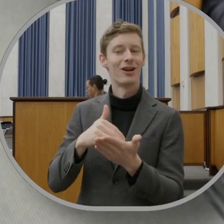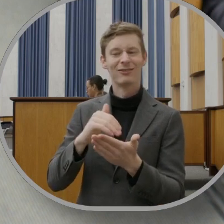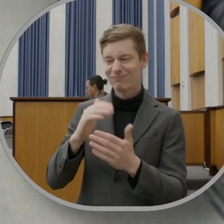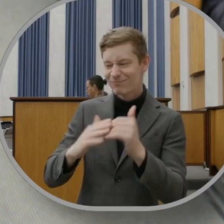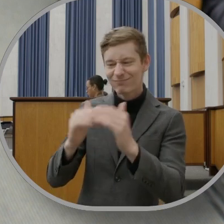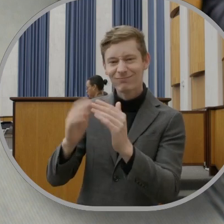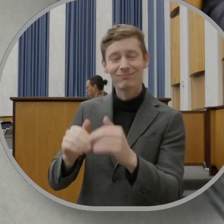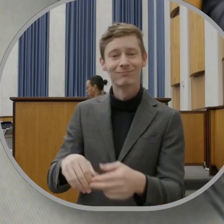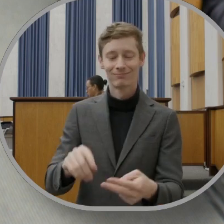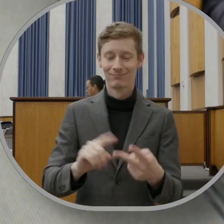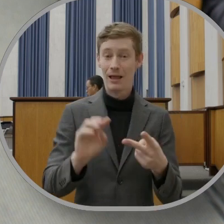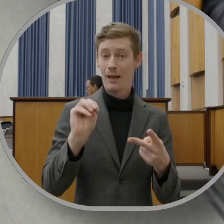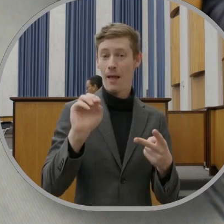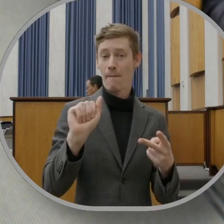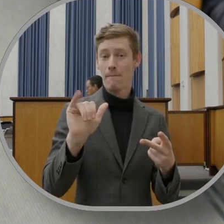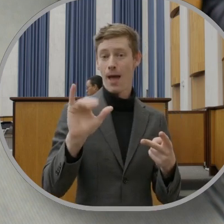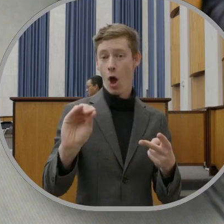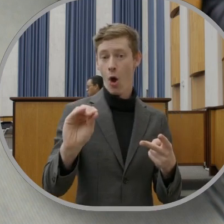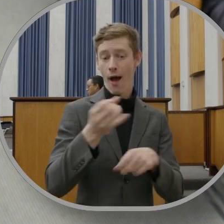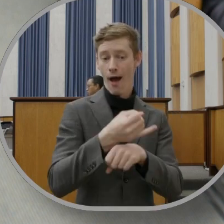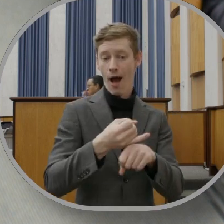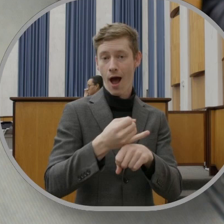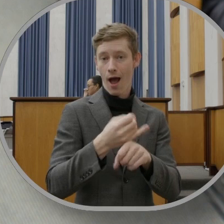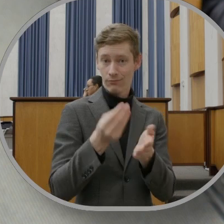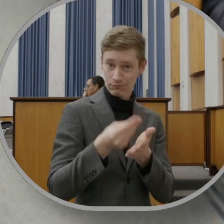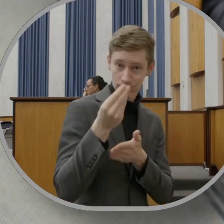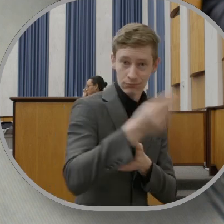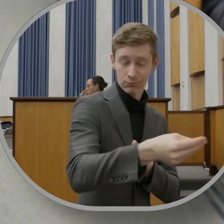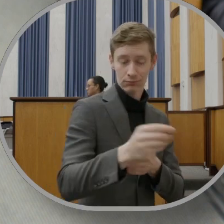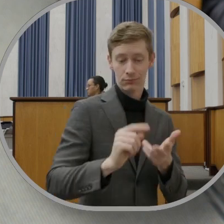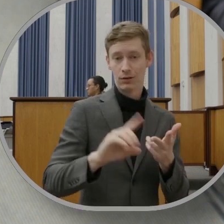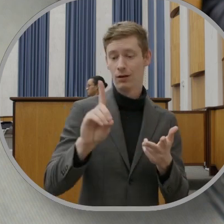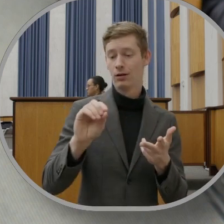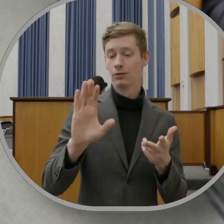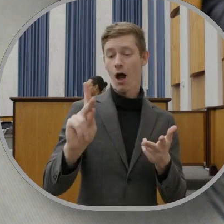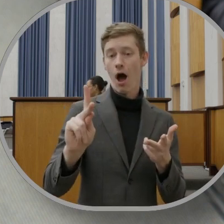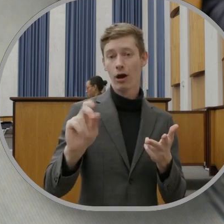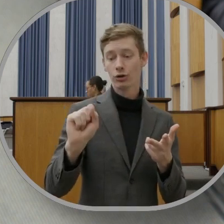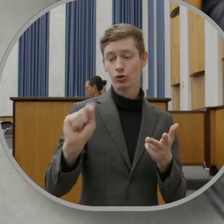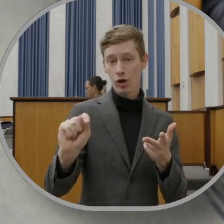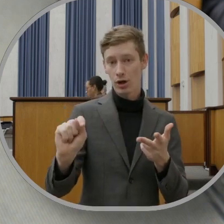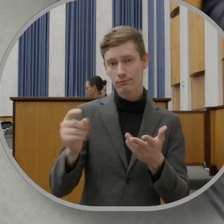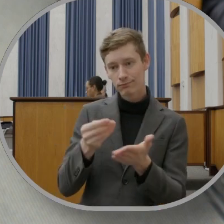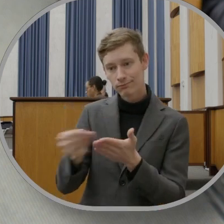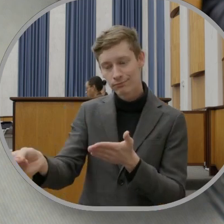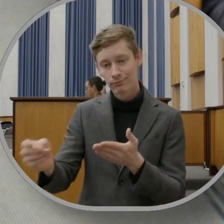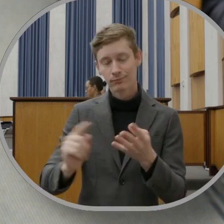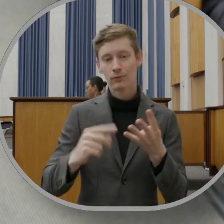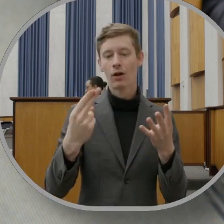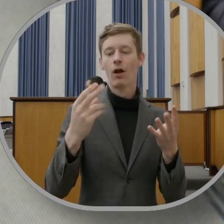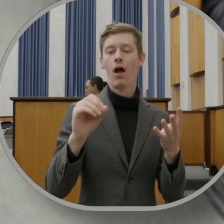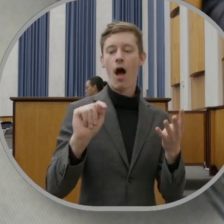of Mayo Island, the property off of Dock Street, and the improvements underway at Hotchkiss,